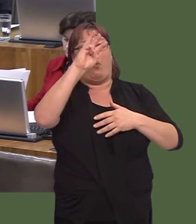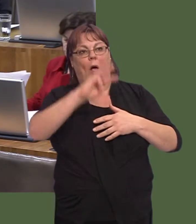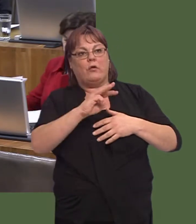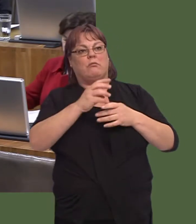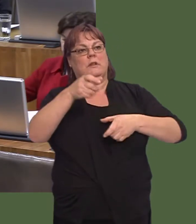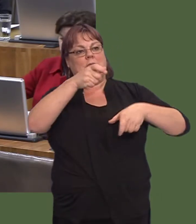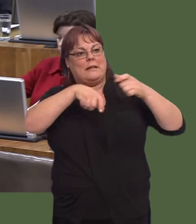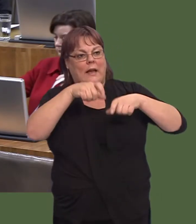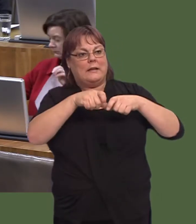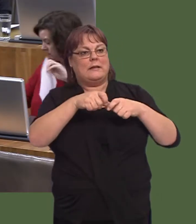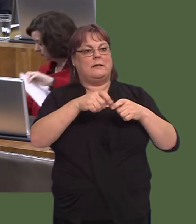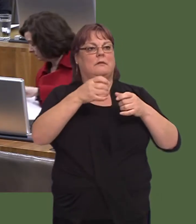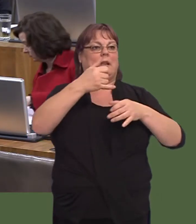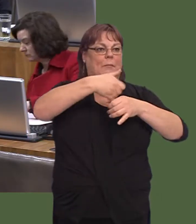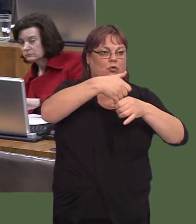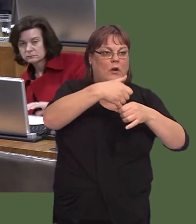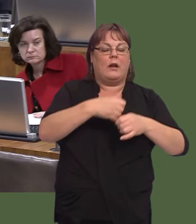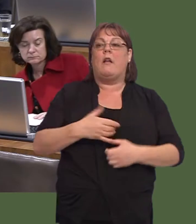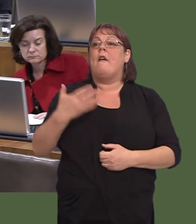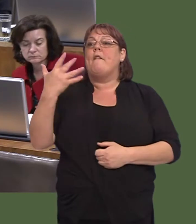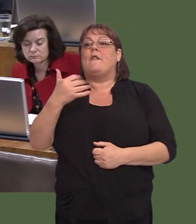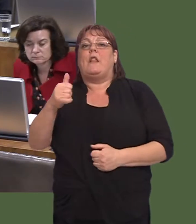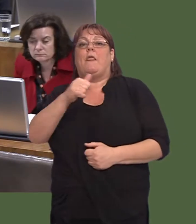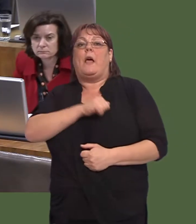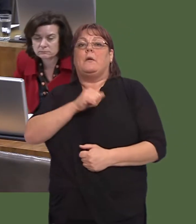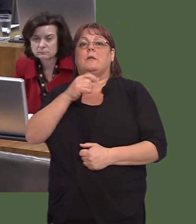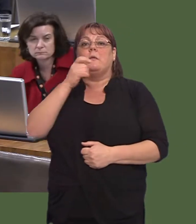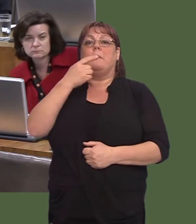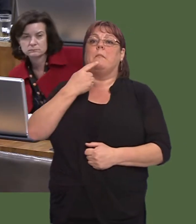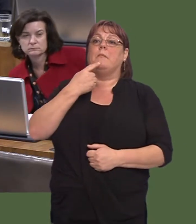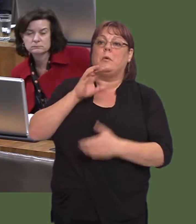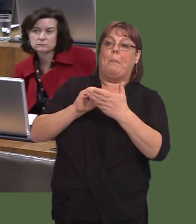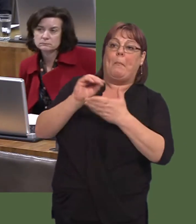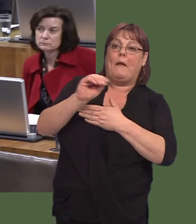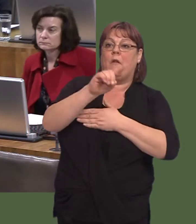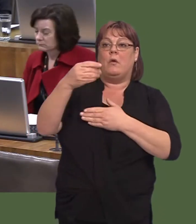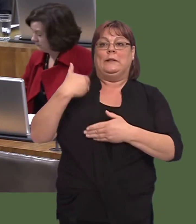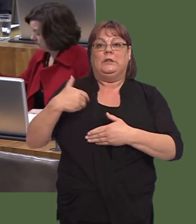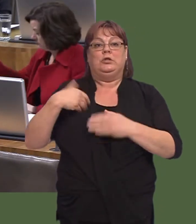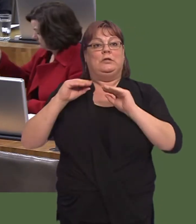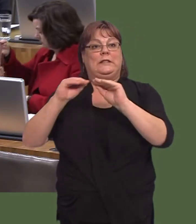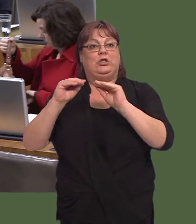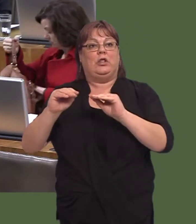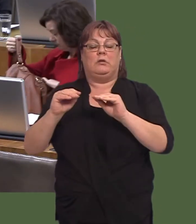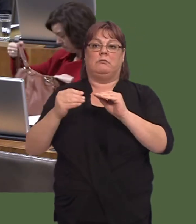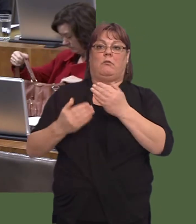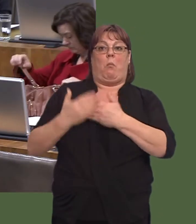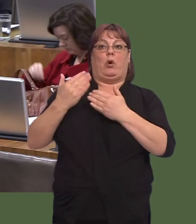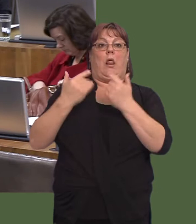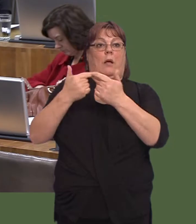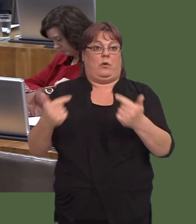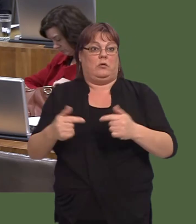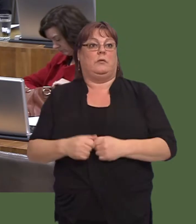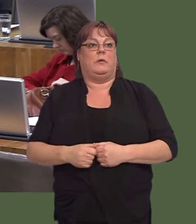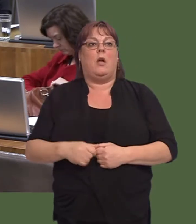physics and chemistry. There's £15,000 available for those who are modern language students who fit the same criteria. And in Wales,